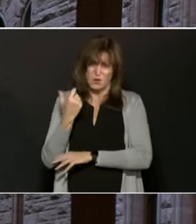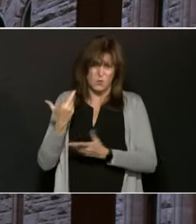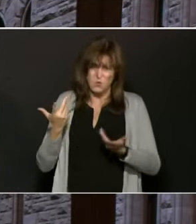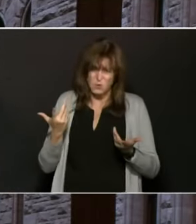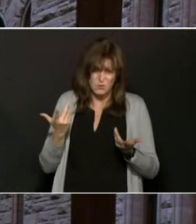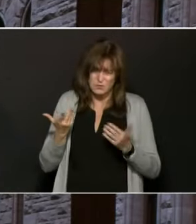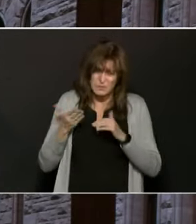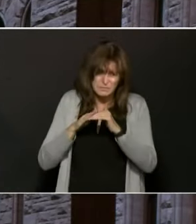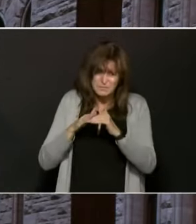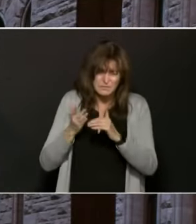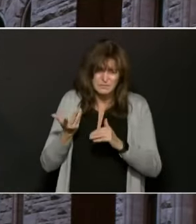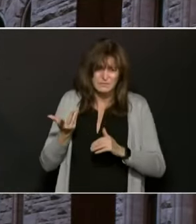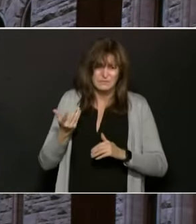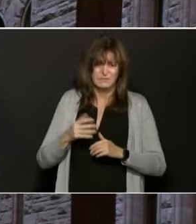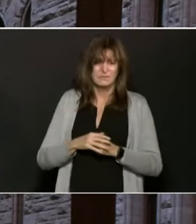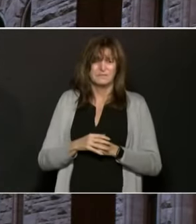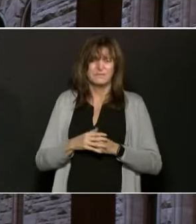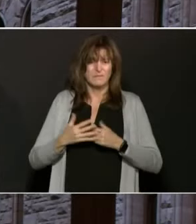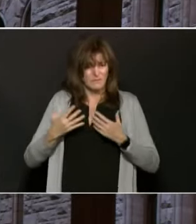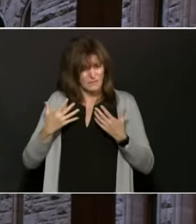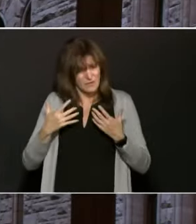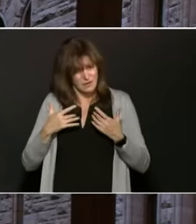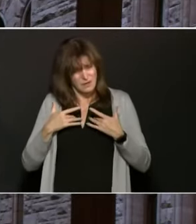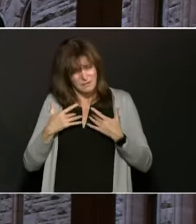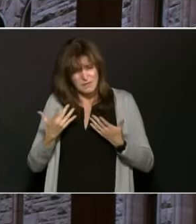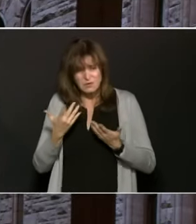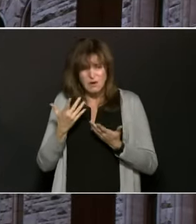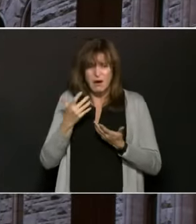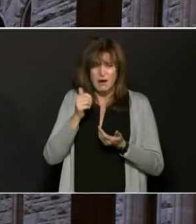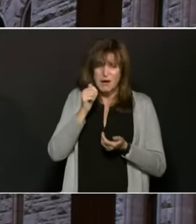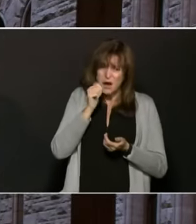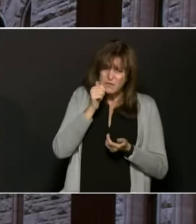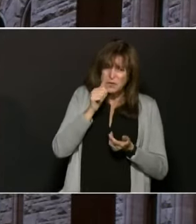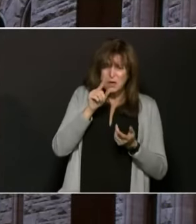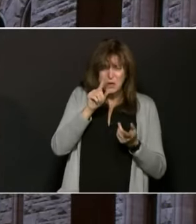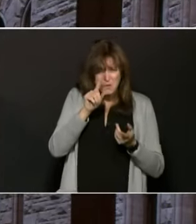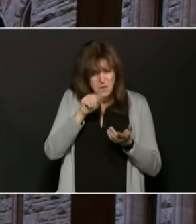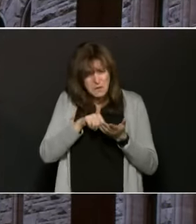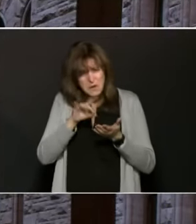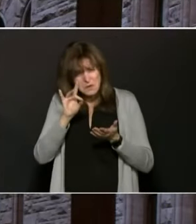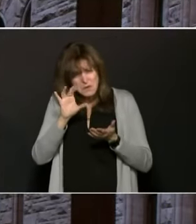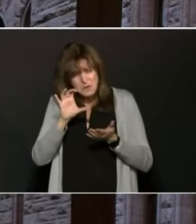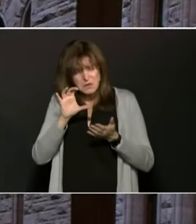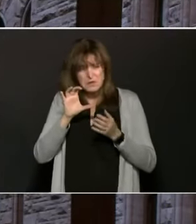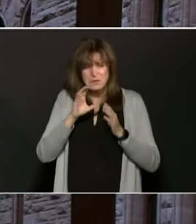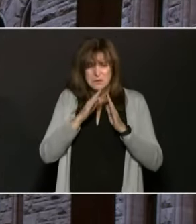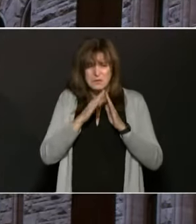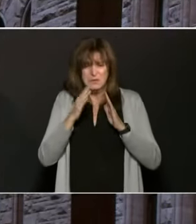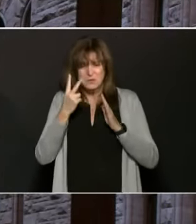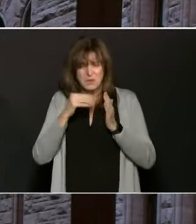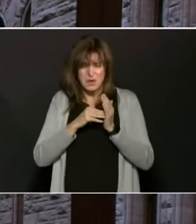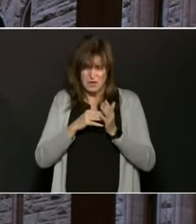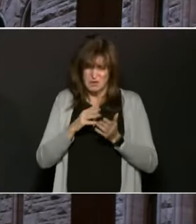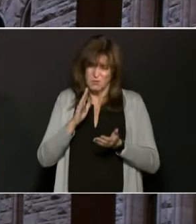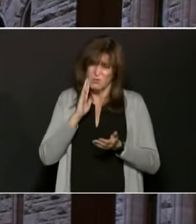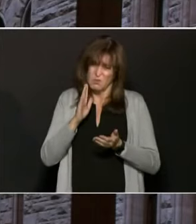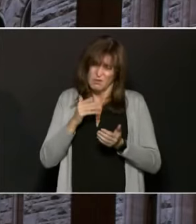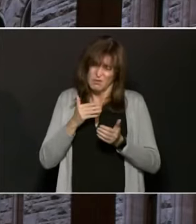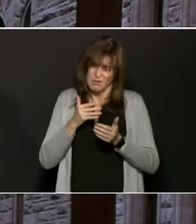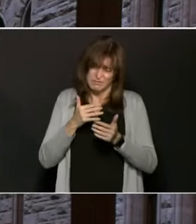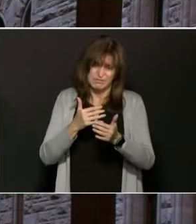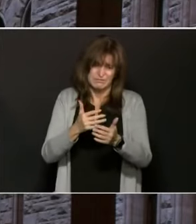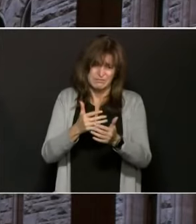1,800 and 2,000. And so with our testing volume also going up quite extensively. So today we did just